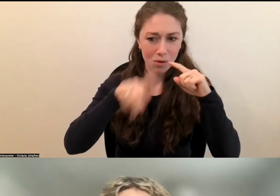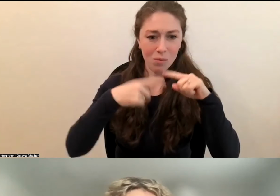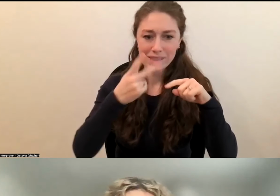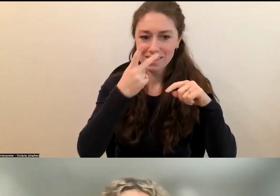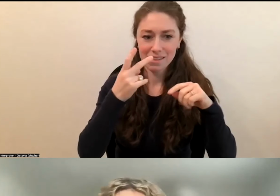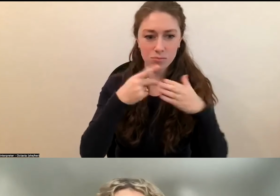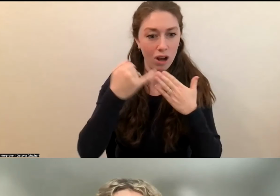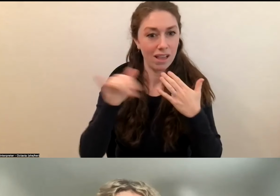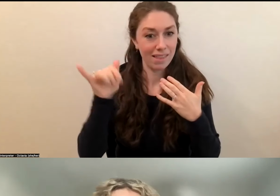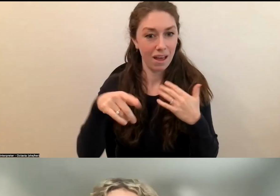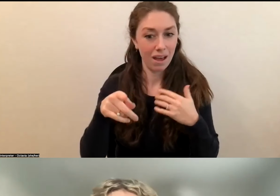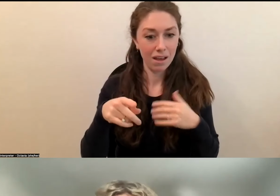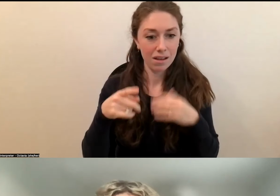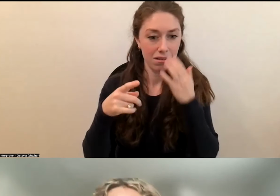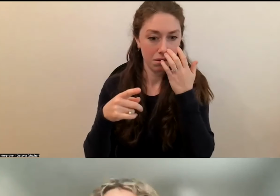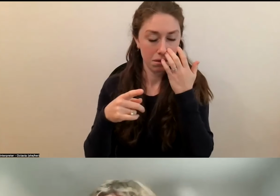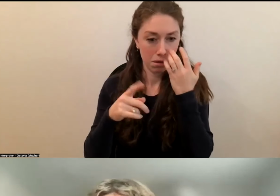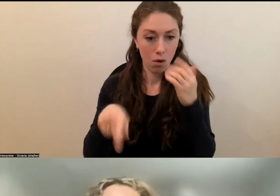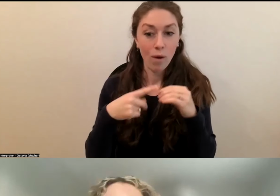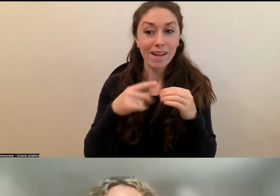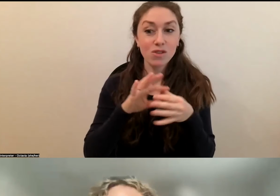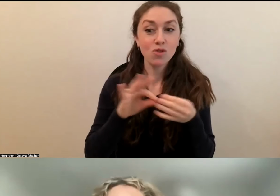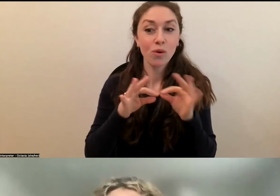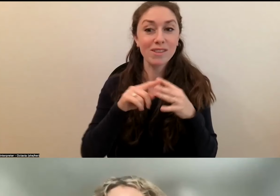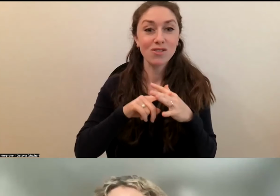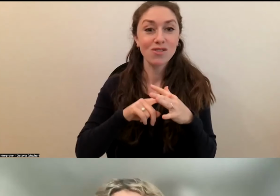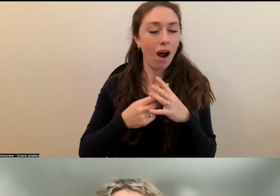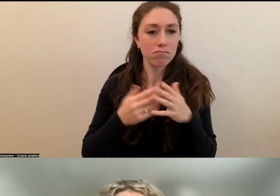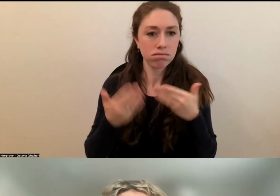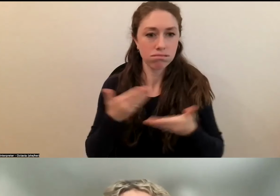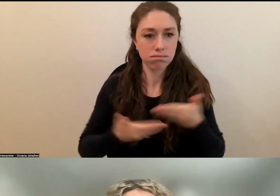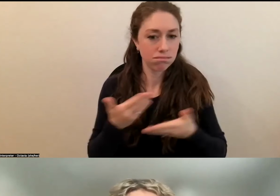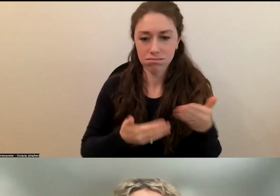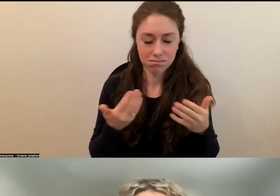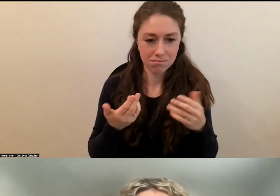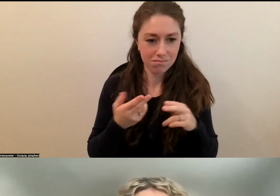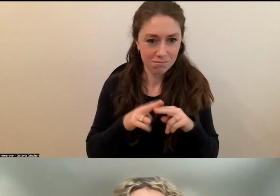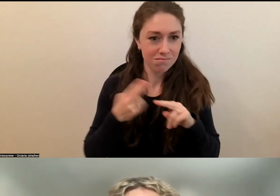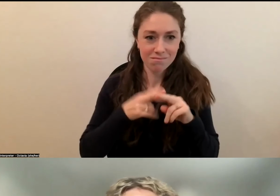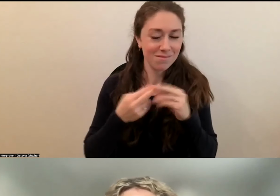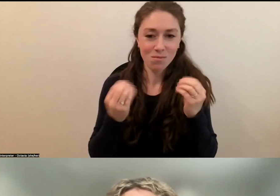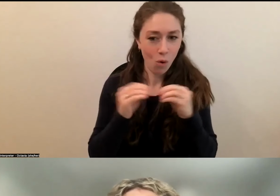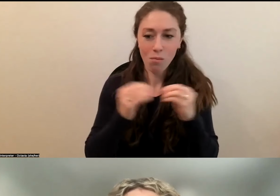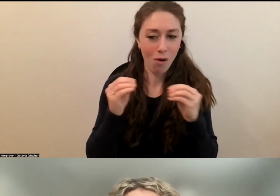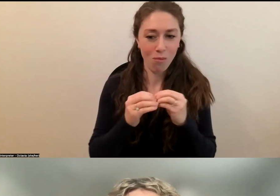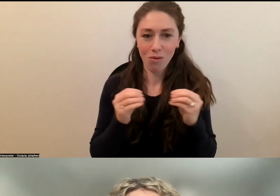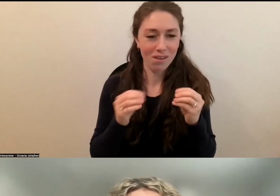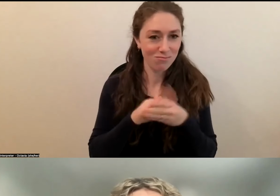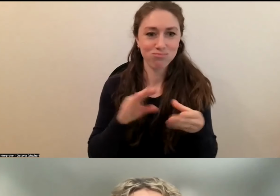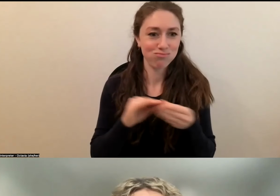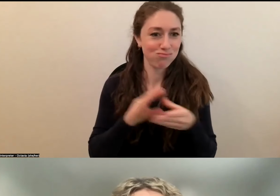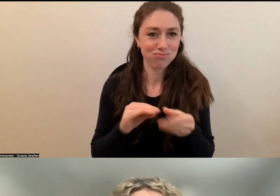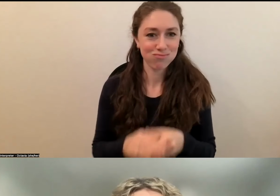this, how once the stories start, it's like they just keep coming and coming. And it's so cool how